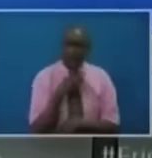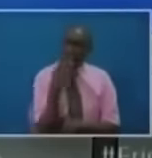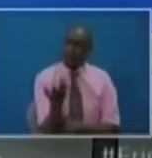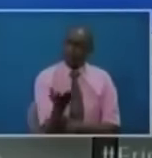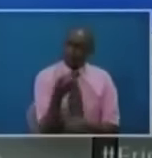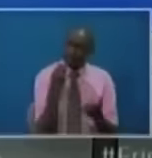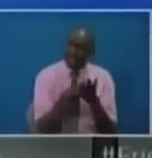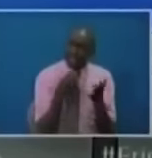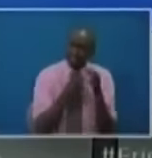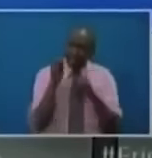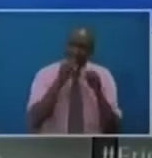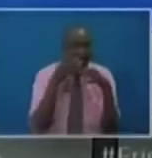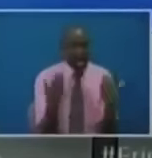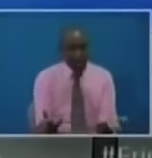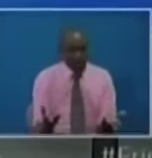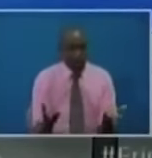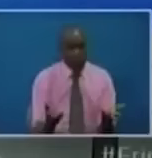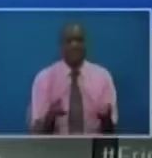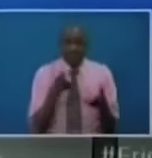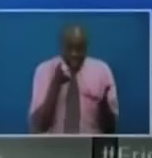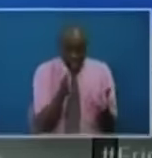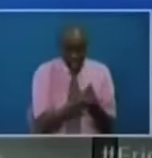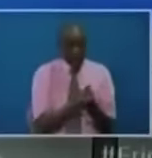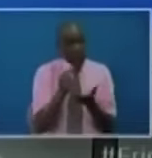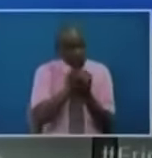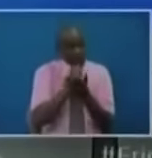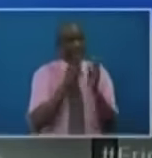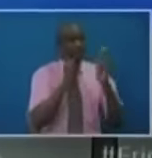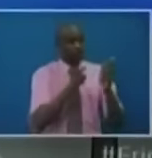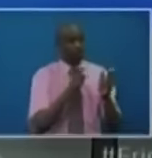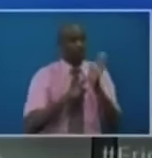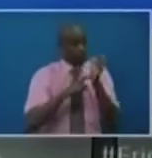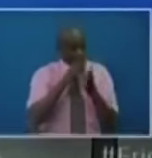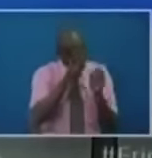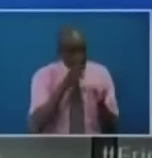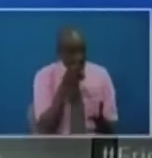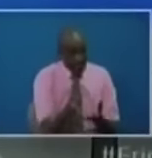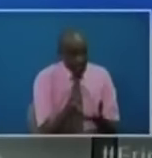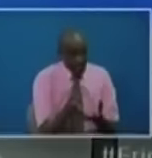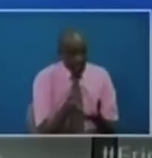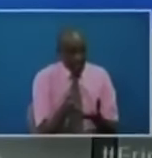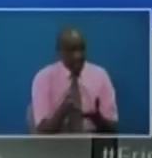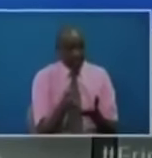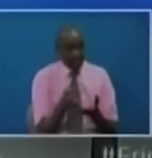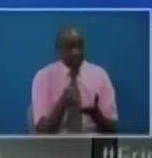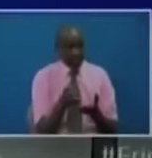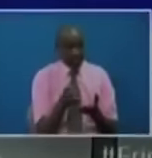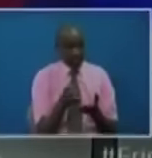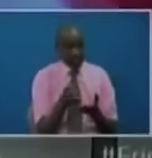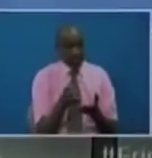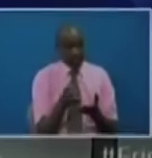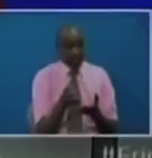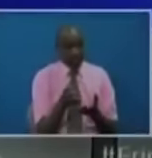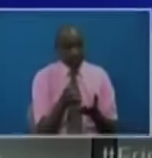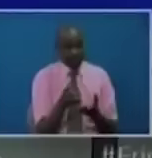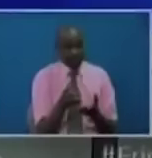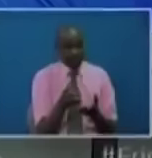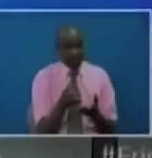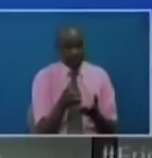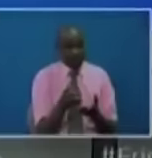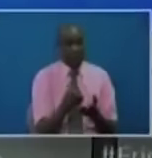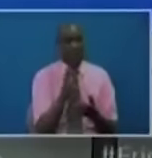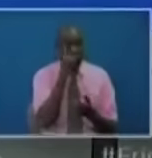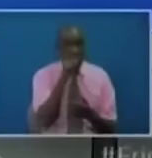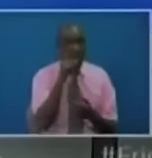of financial management. Well, according to the auditor's report, we are seeing in this next slide where close to